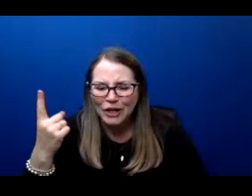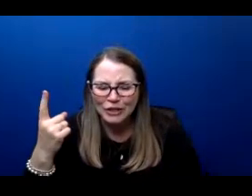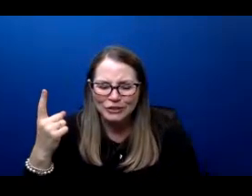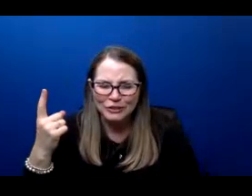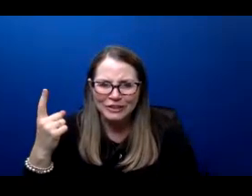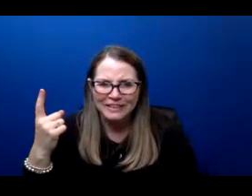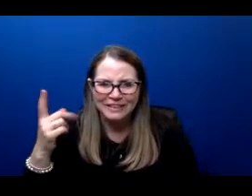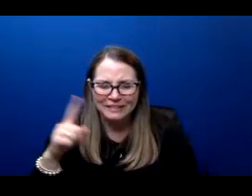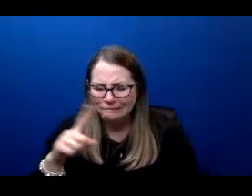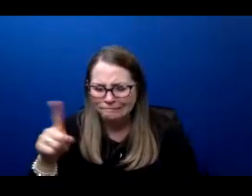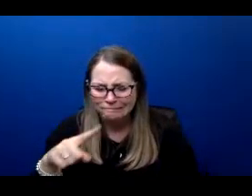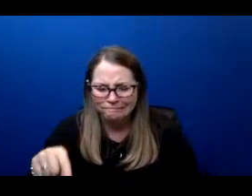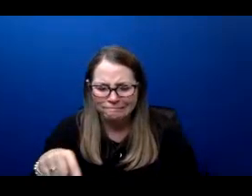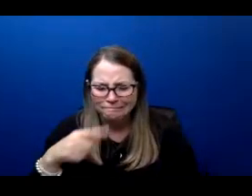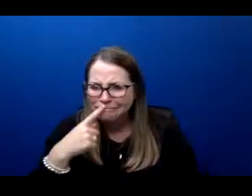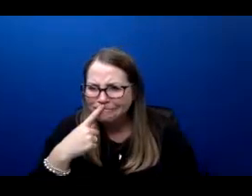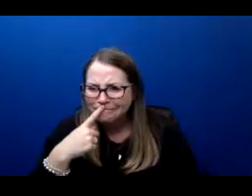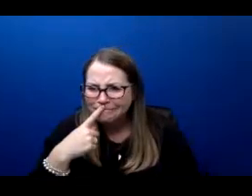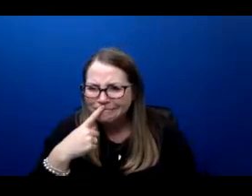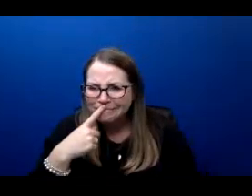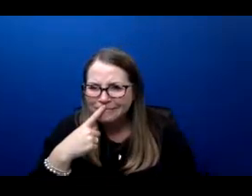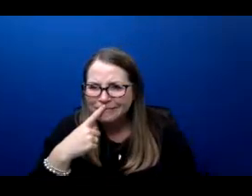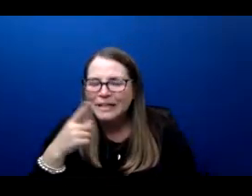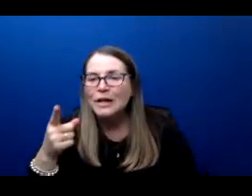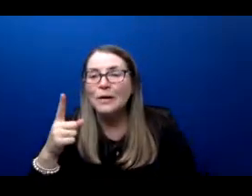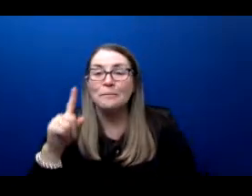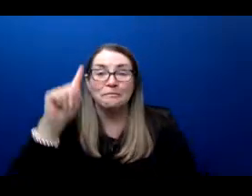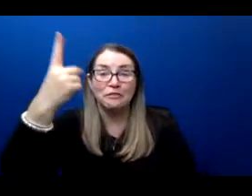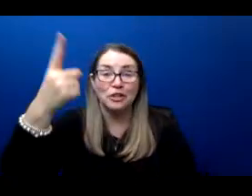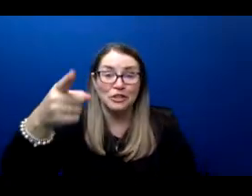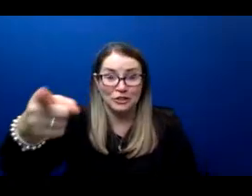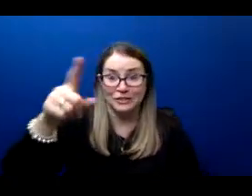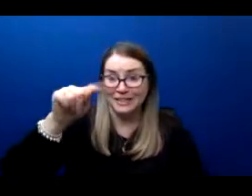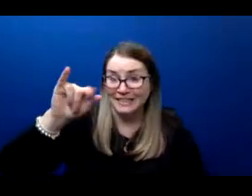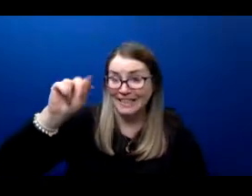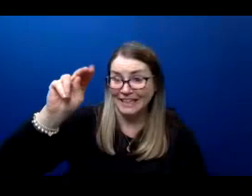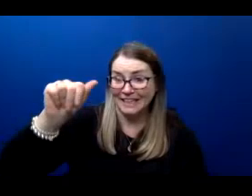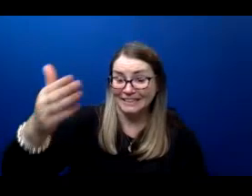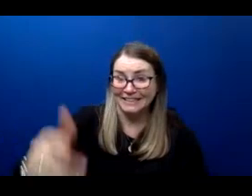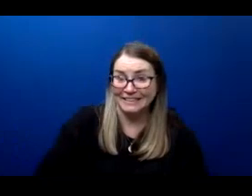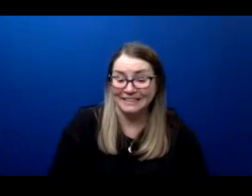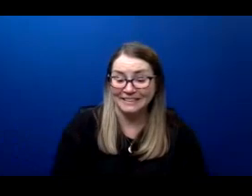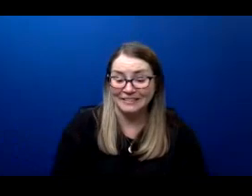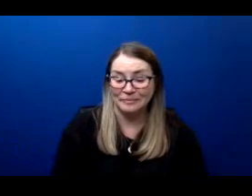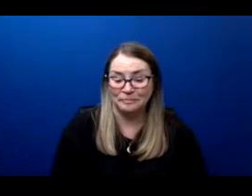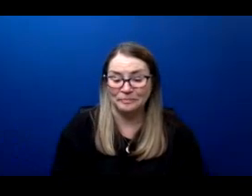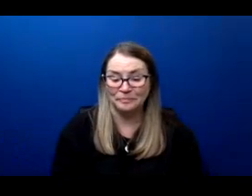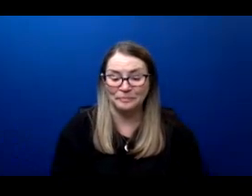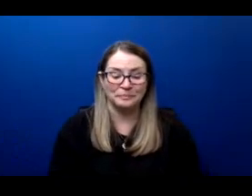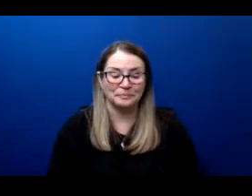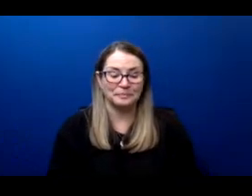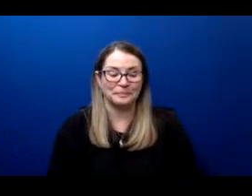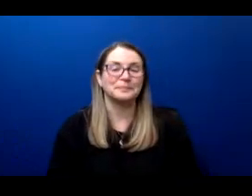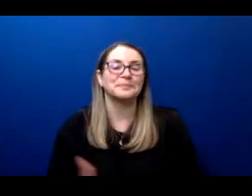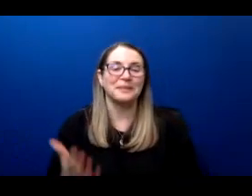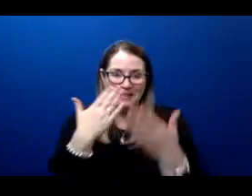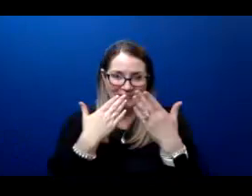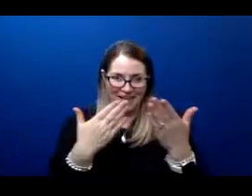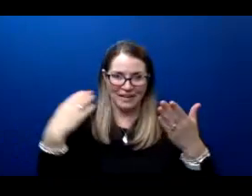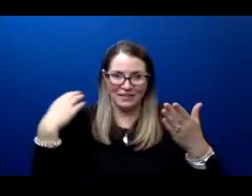go just in order of what I'm seeing here. So Ms. Dorch, I'm seeing you first. Thank you very much, Mr. Chair,